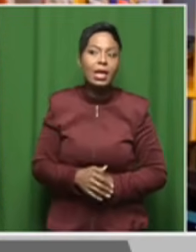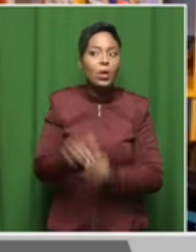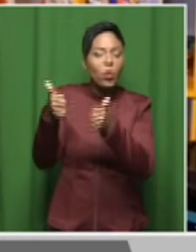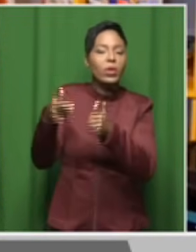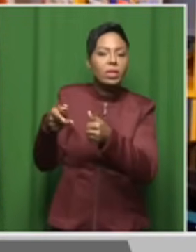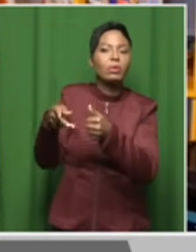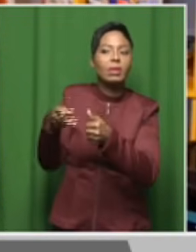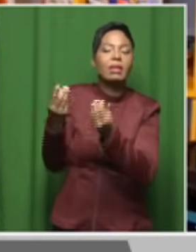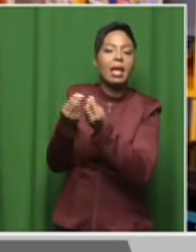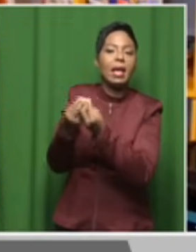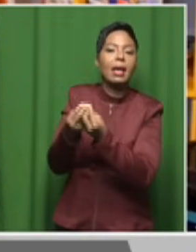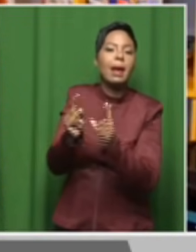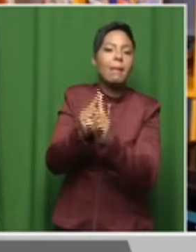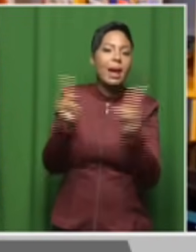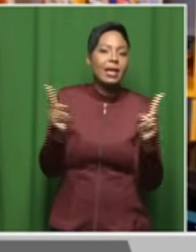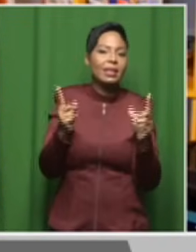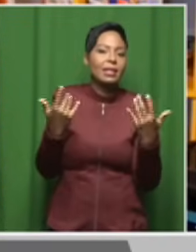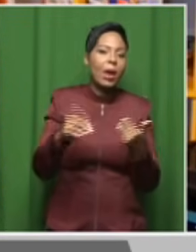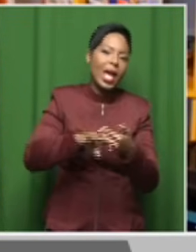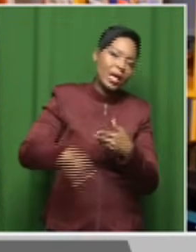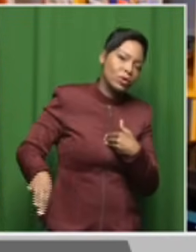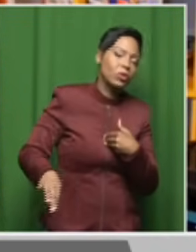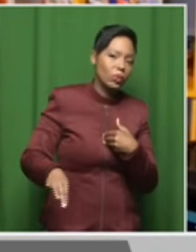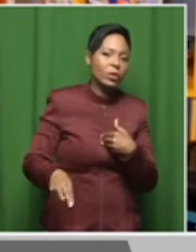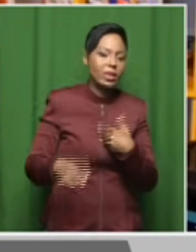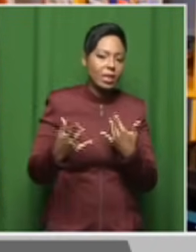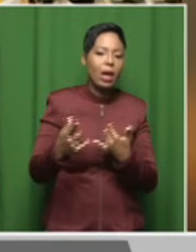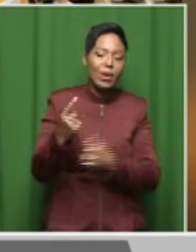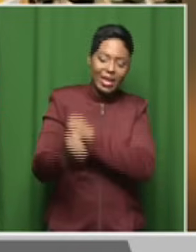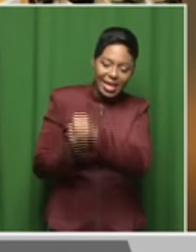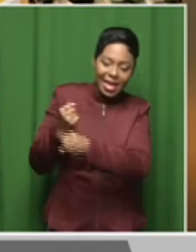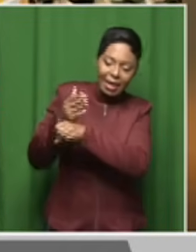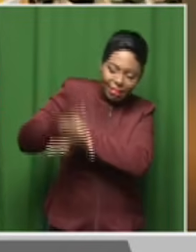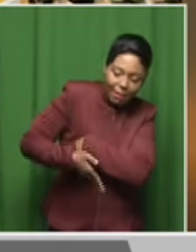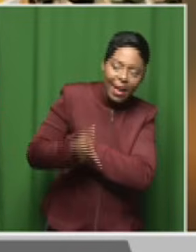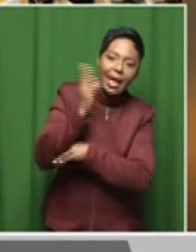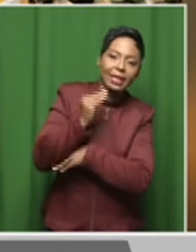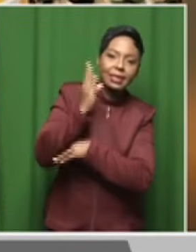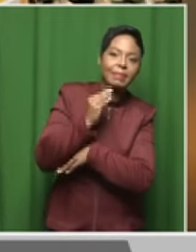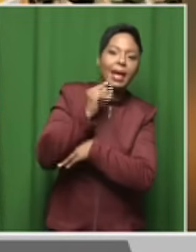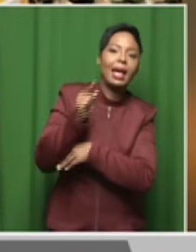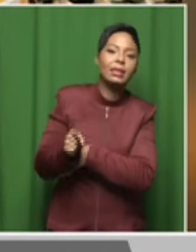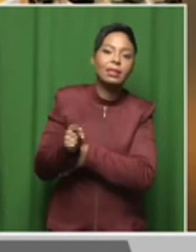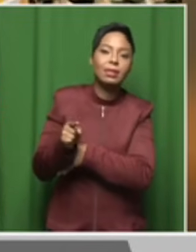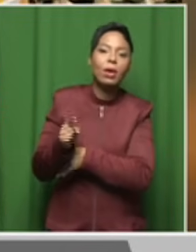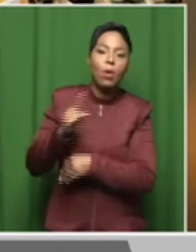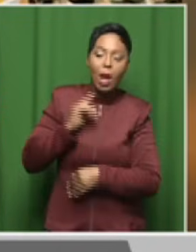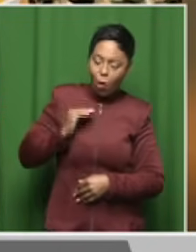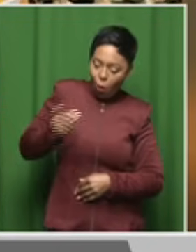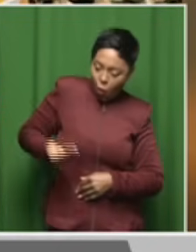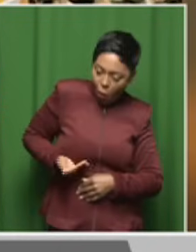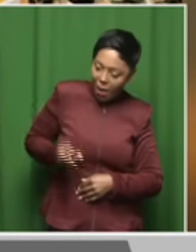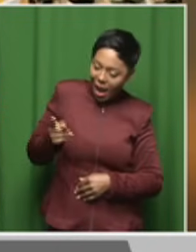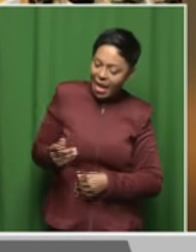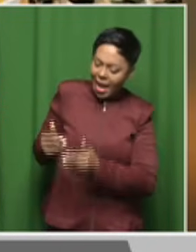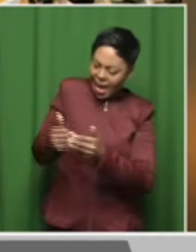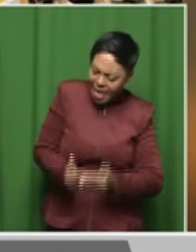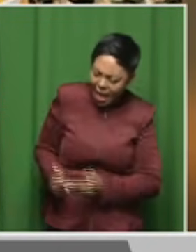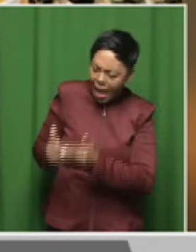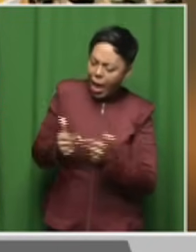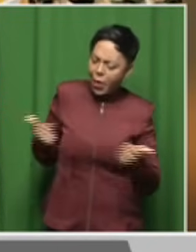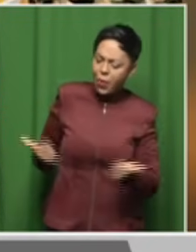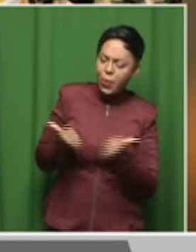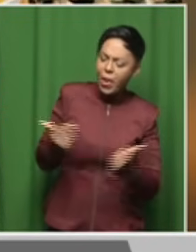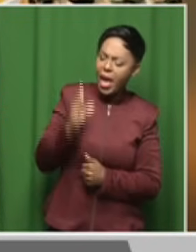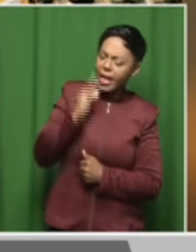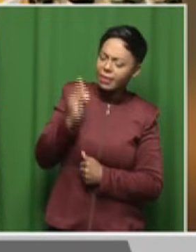does then exclude, as you point out, decades of experience of women who innately, over the years, have